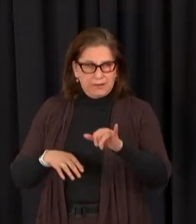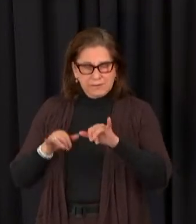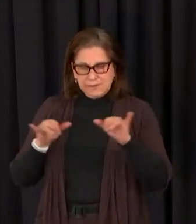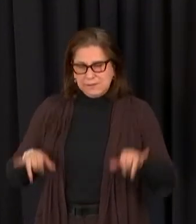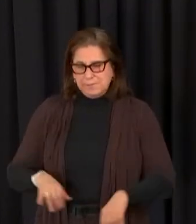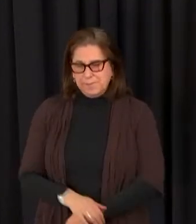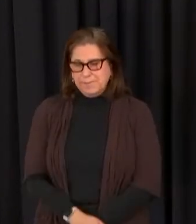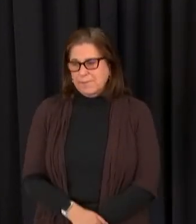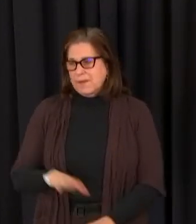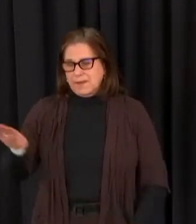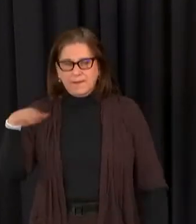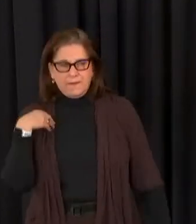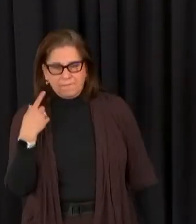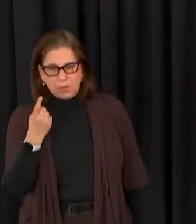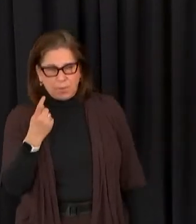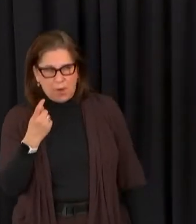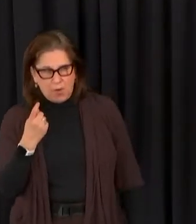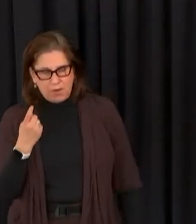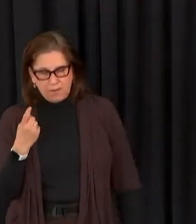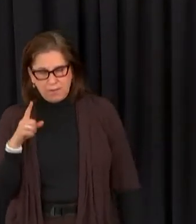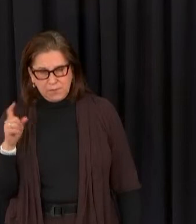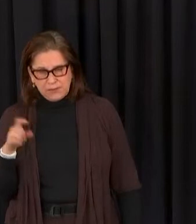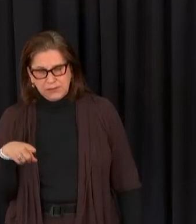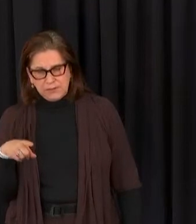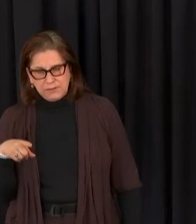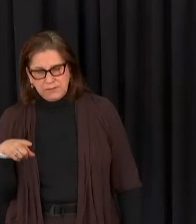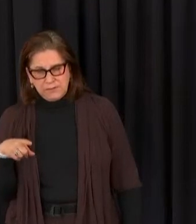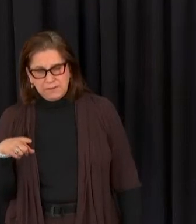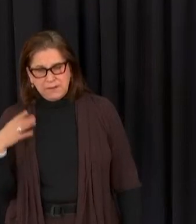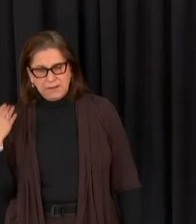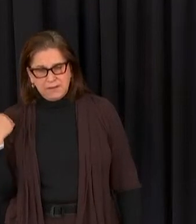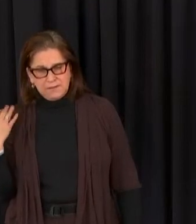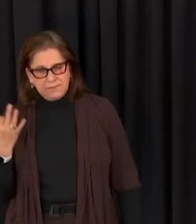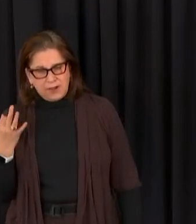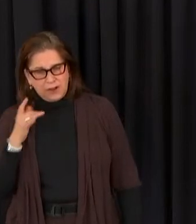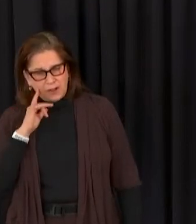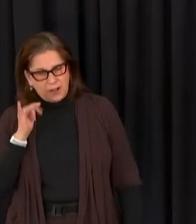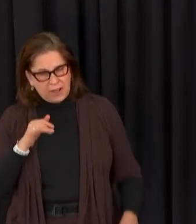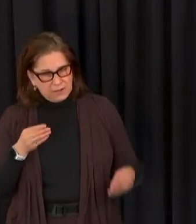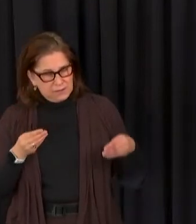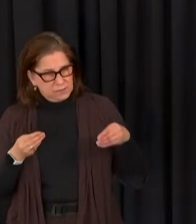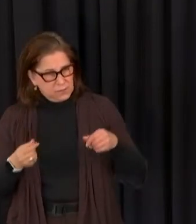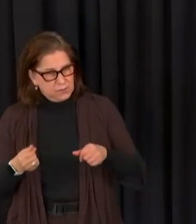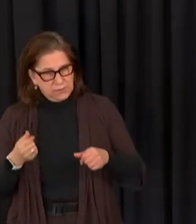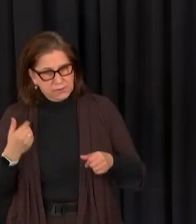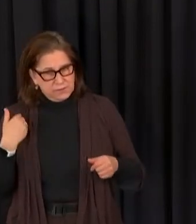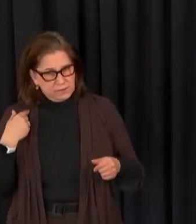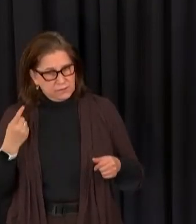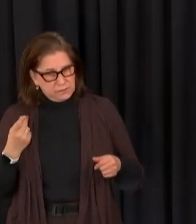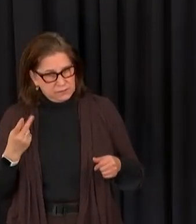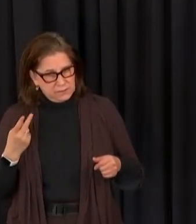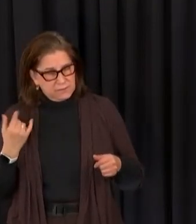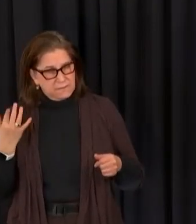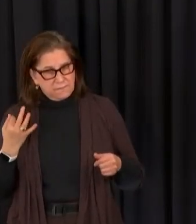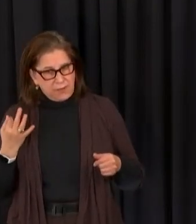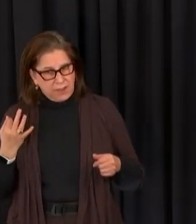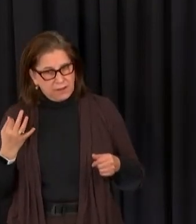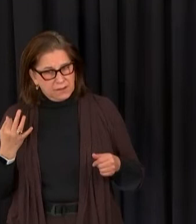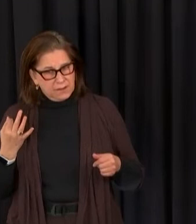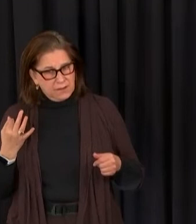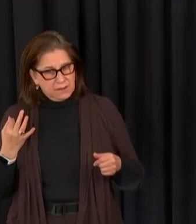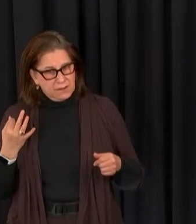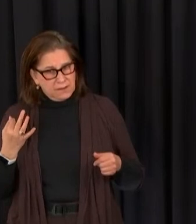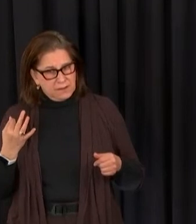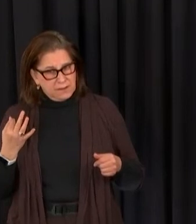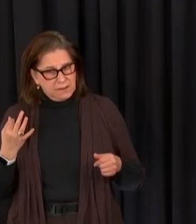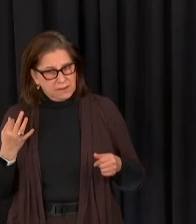and just one more follow-up on that, because on Friday what we saw is, things looked smoothly on Thursday. Then Friday, I got a bunch of emails